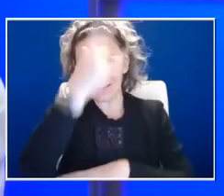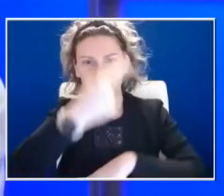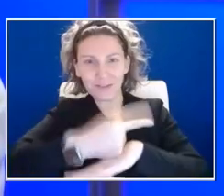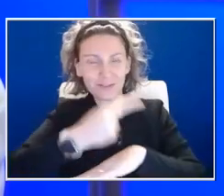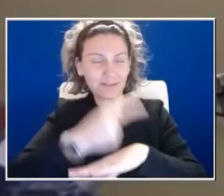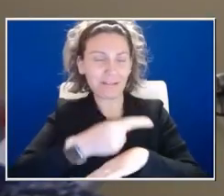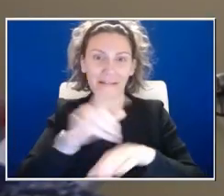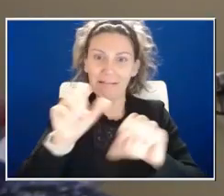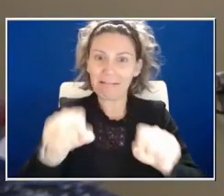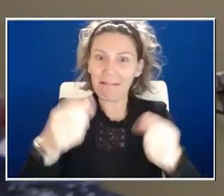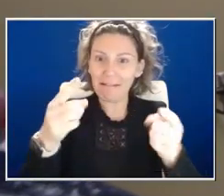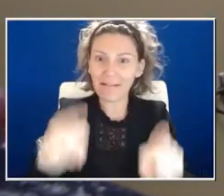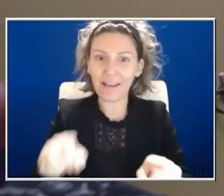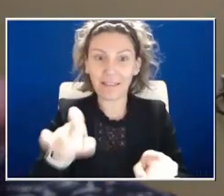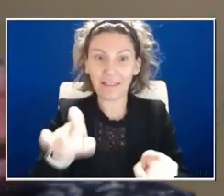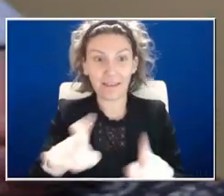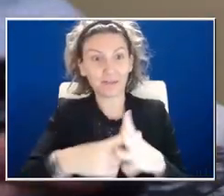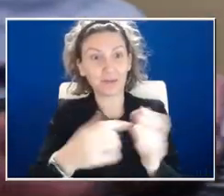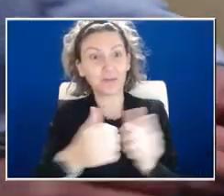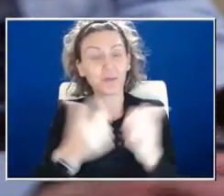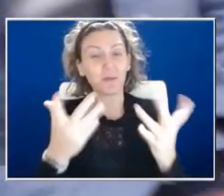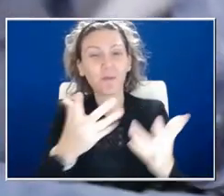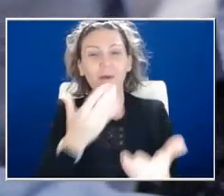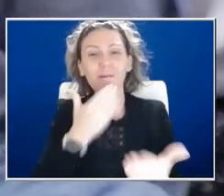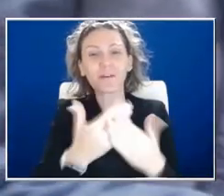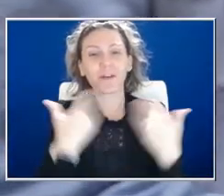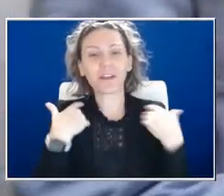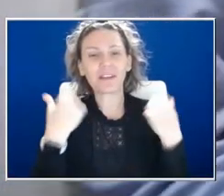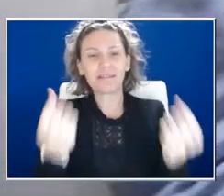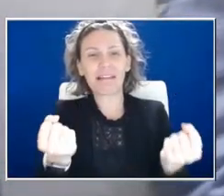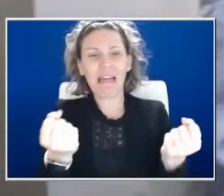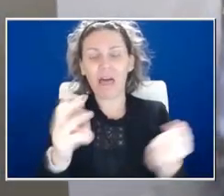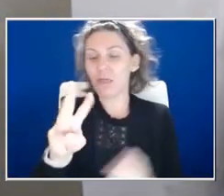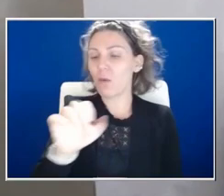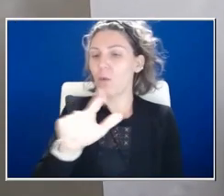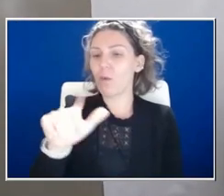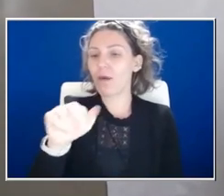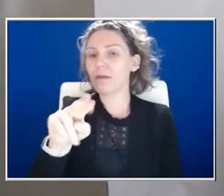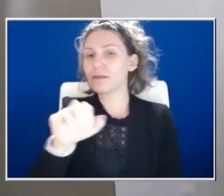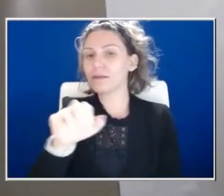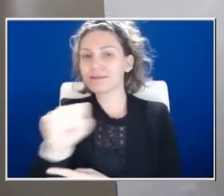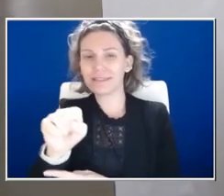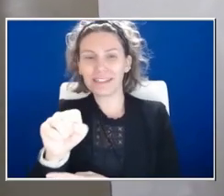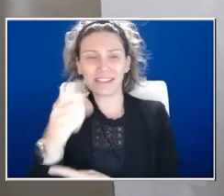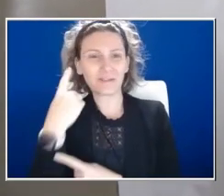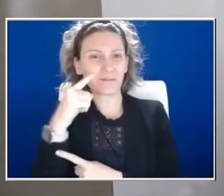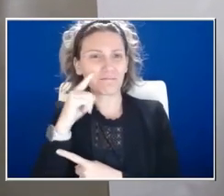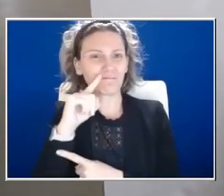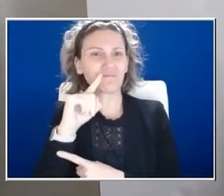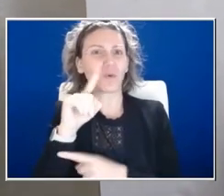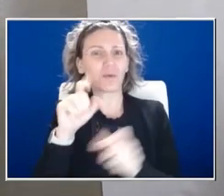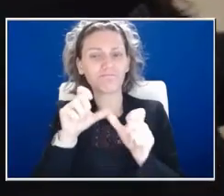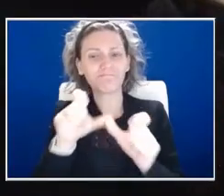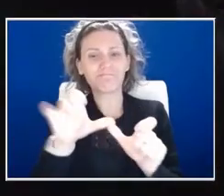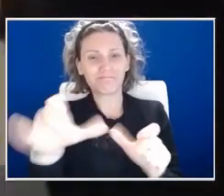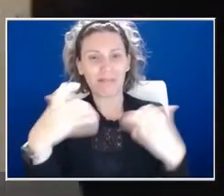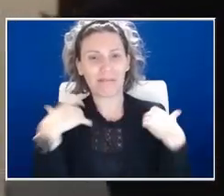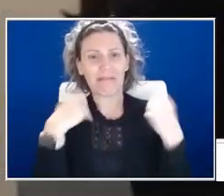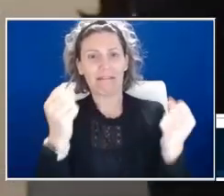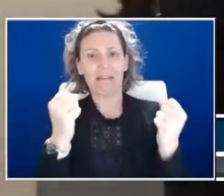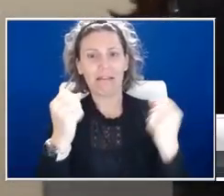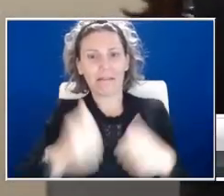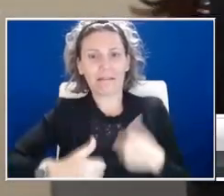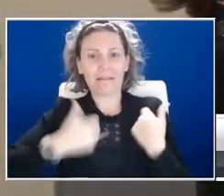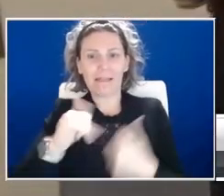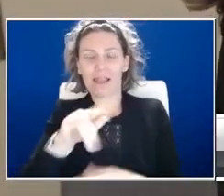health. Wellness exams are important for maintaining that healthy lifestyle. Checkups help create a clearer picture of your health for